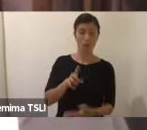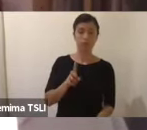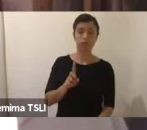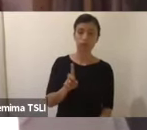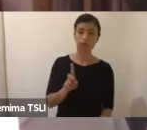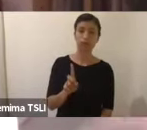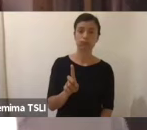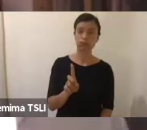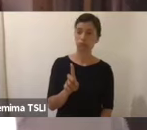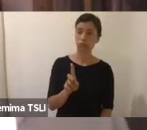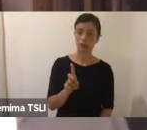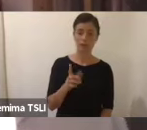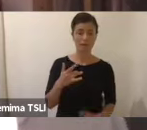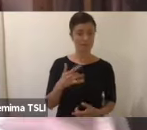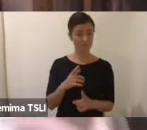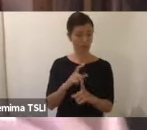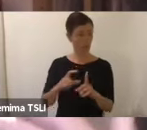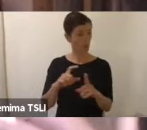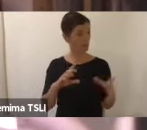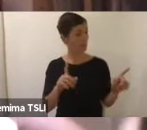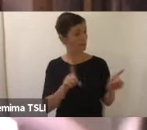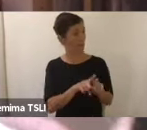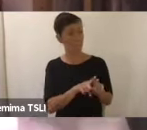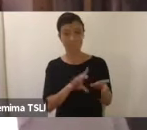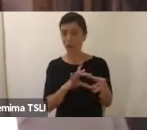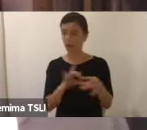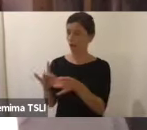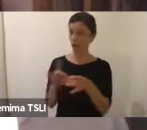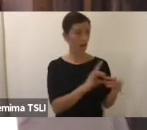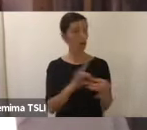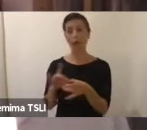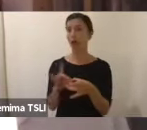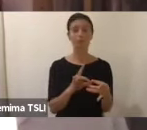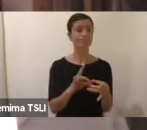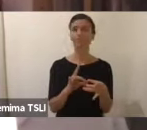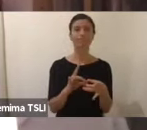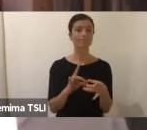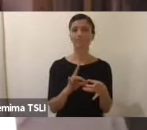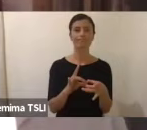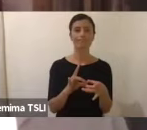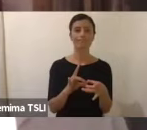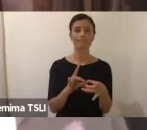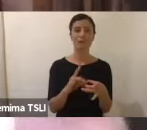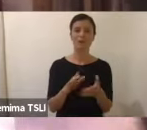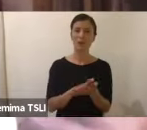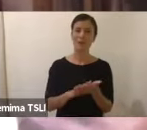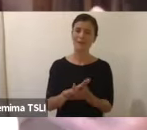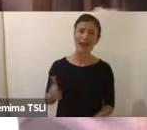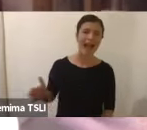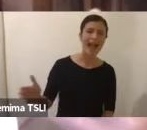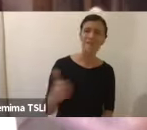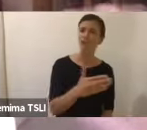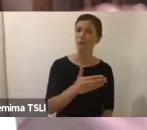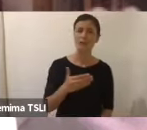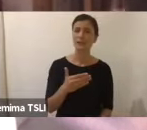community and that is not a pleasant feeling it affects everybody even those who are racist in